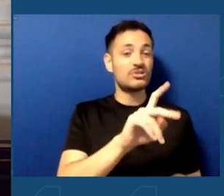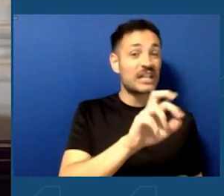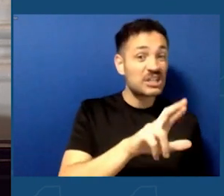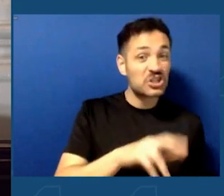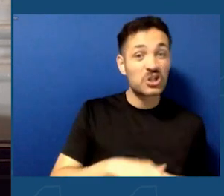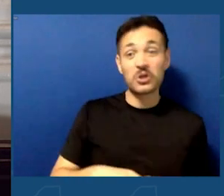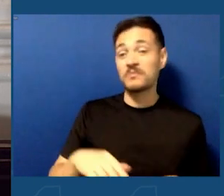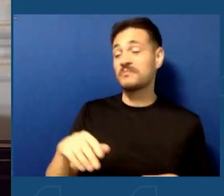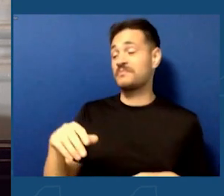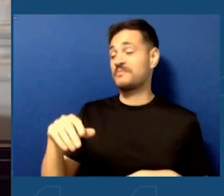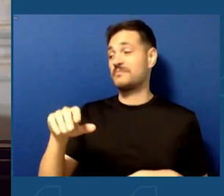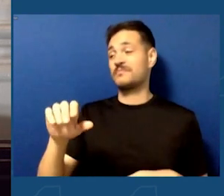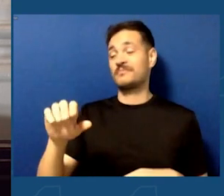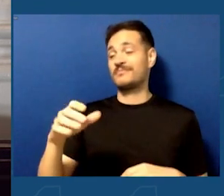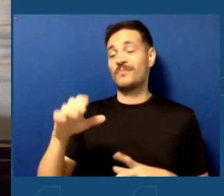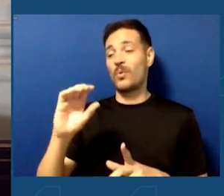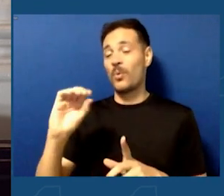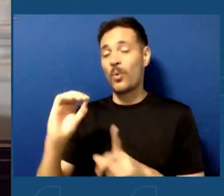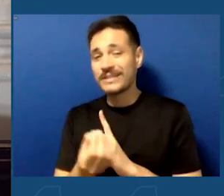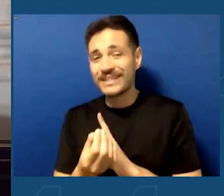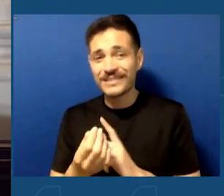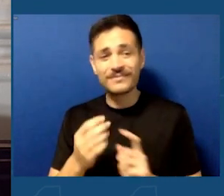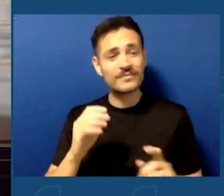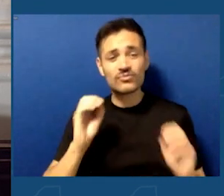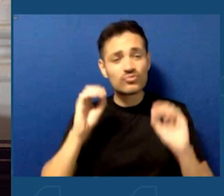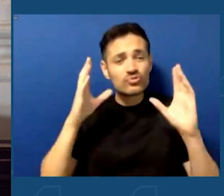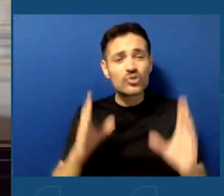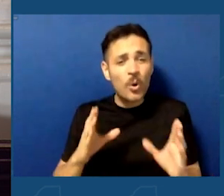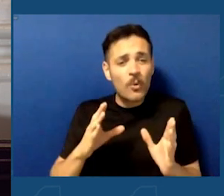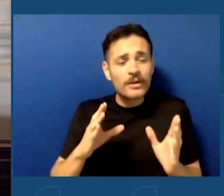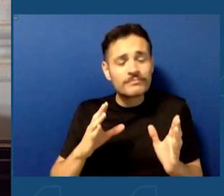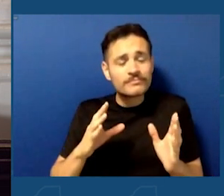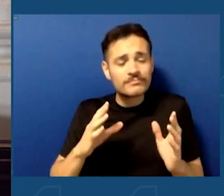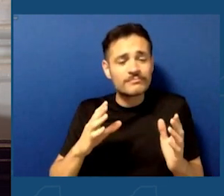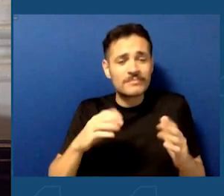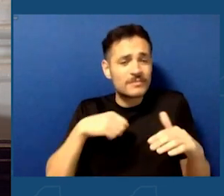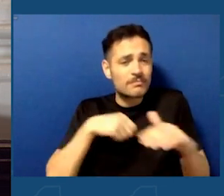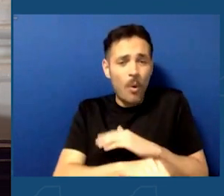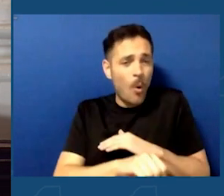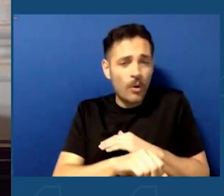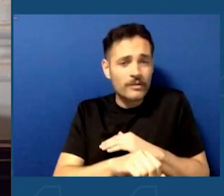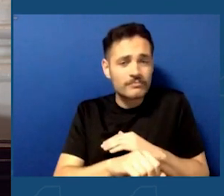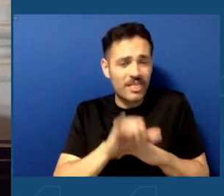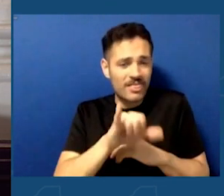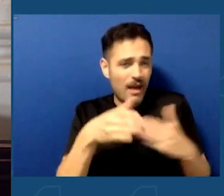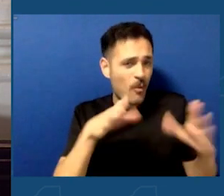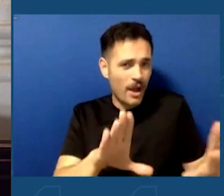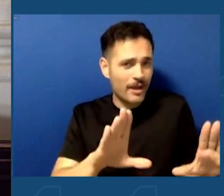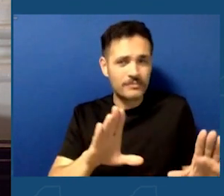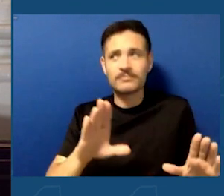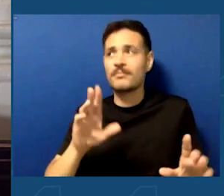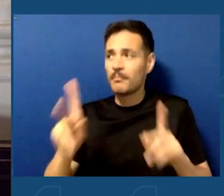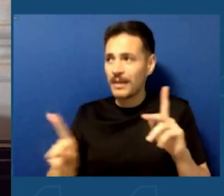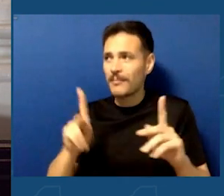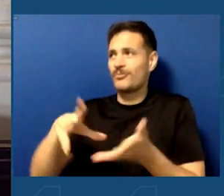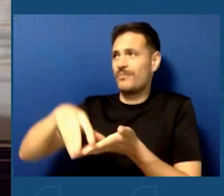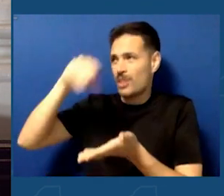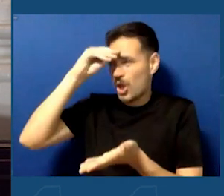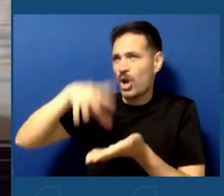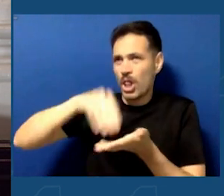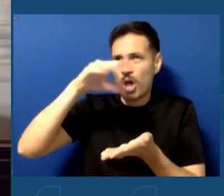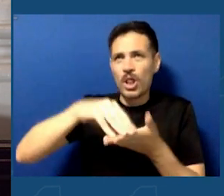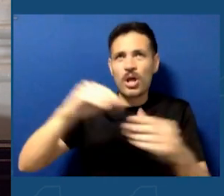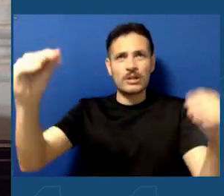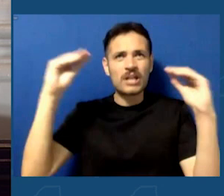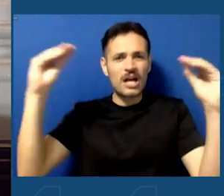You have to be taught that. Taught. And so leadership matters. Our community matters. Our parents, our teachers, they all matter. Everything we do day in and day